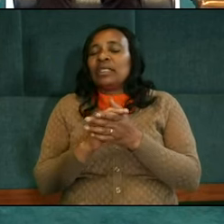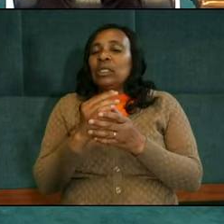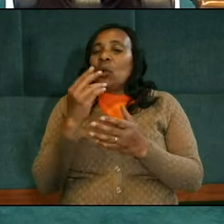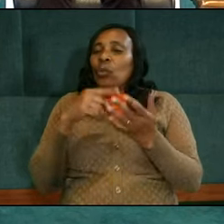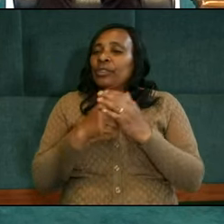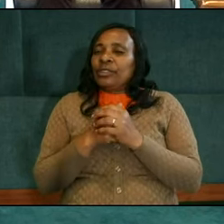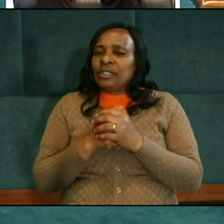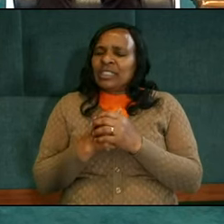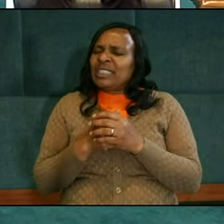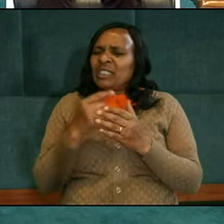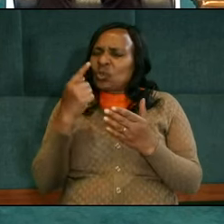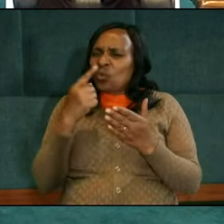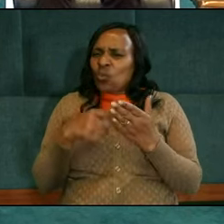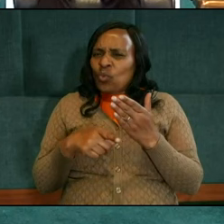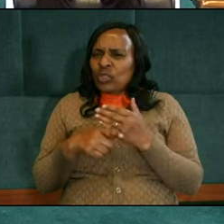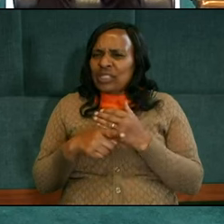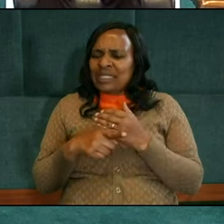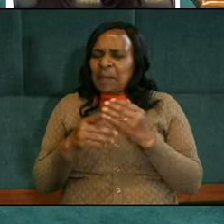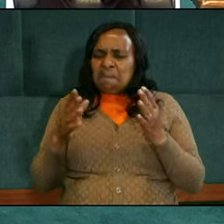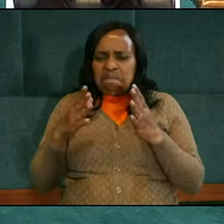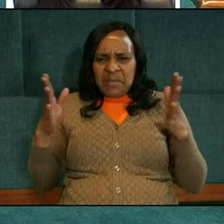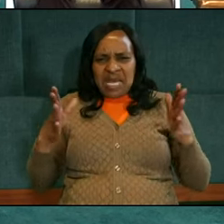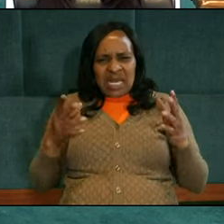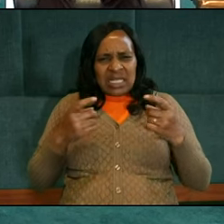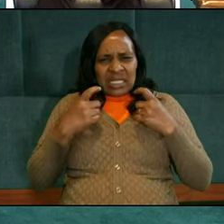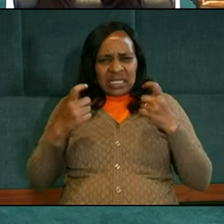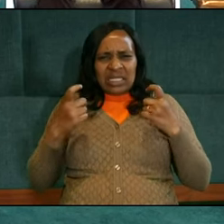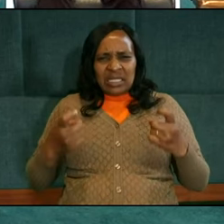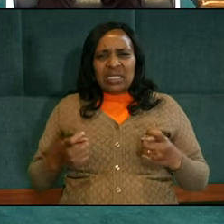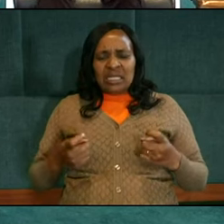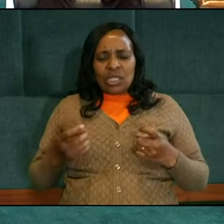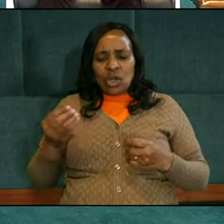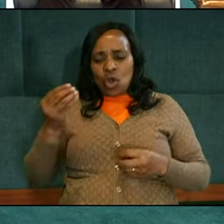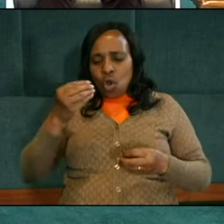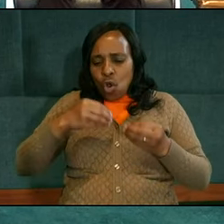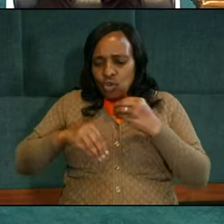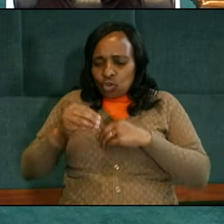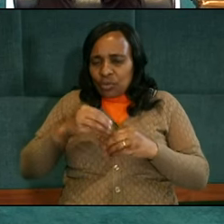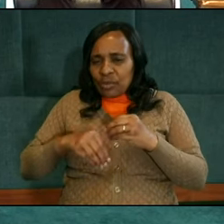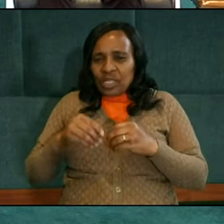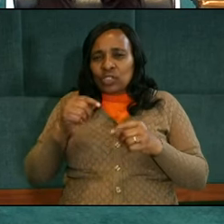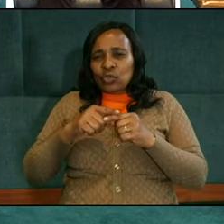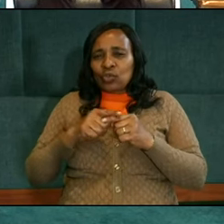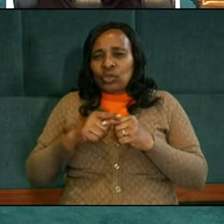that what big sin that ultimately contributed to the